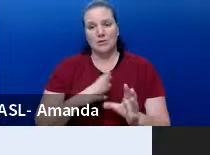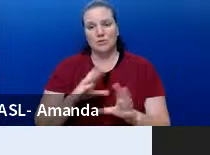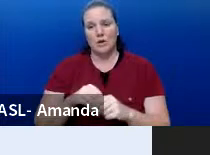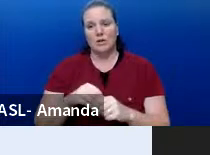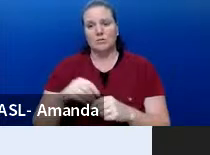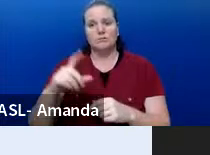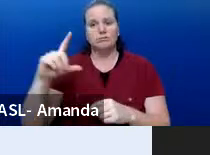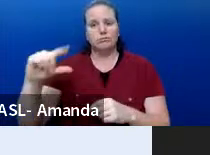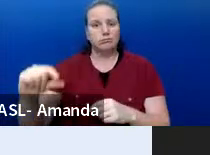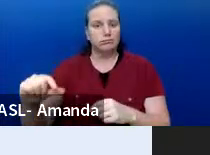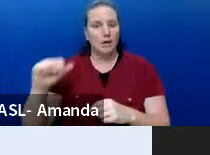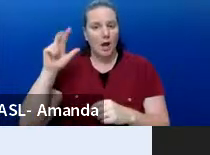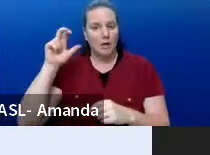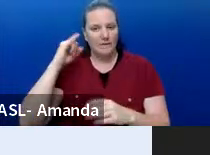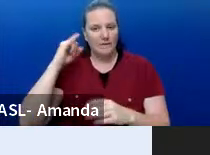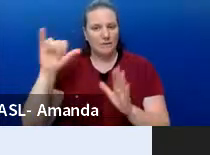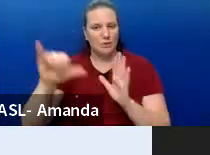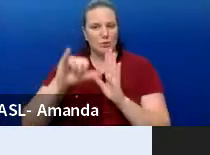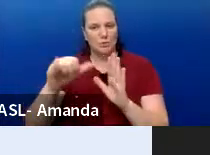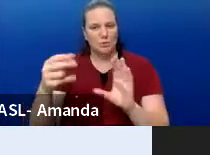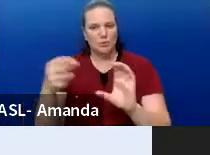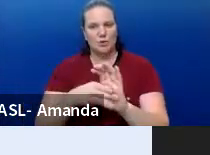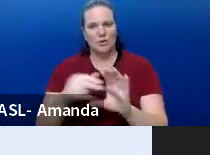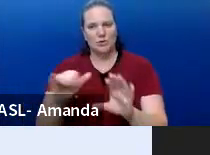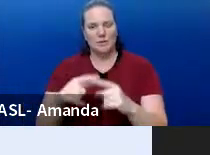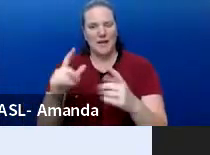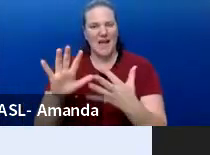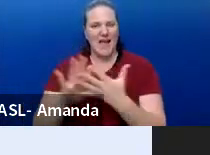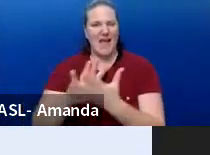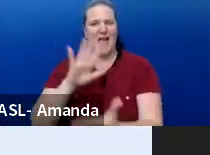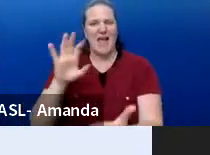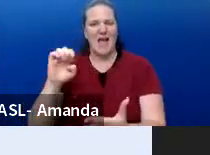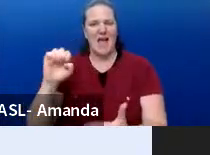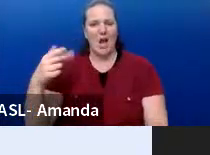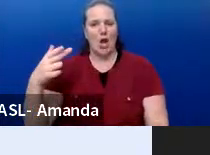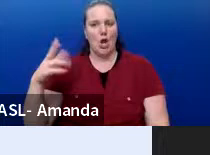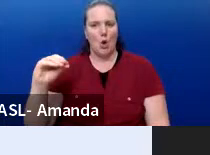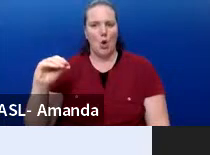if you're joined by YouTube as well, because we're getting echo in the meeting.